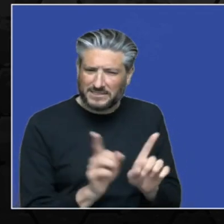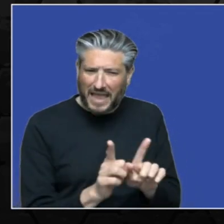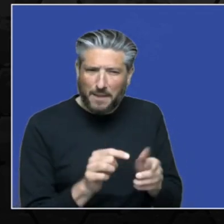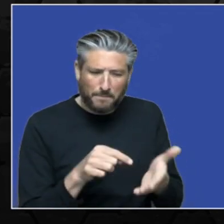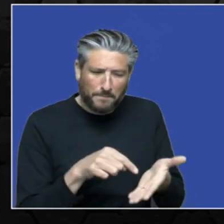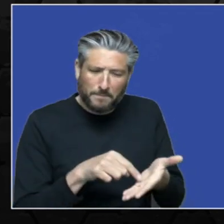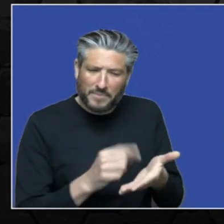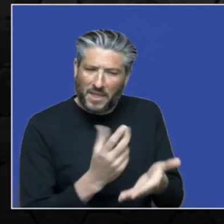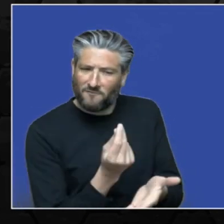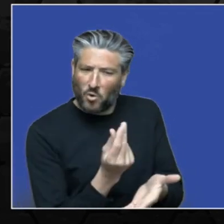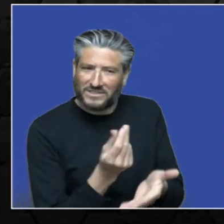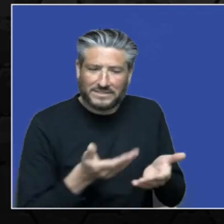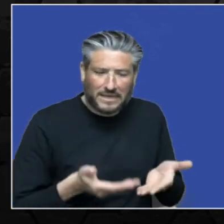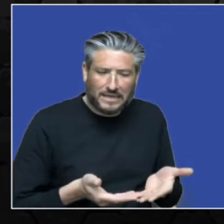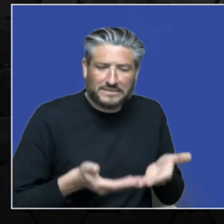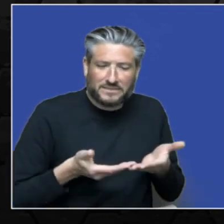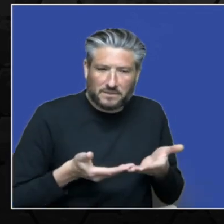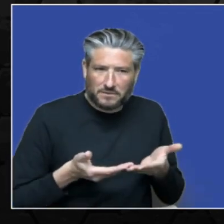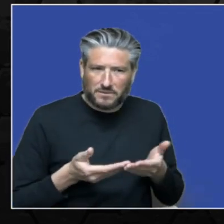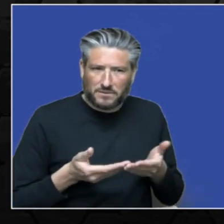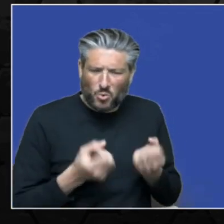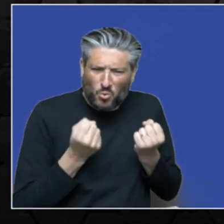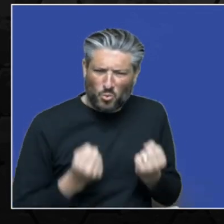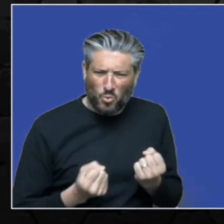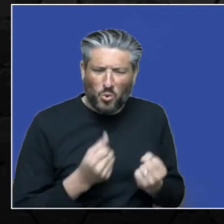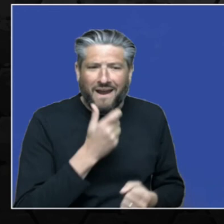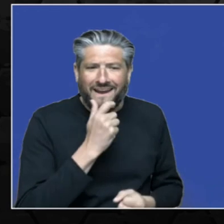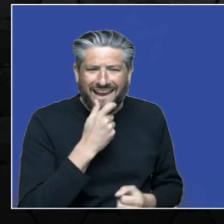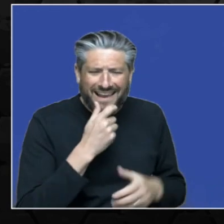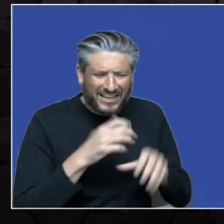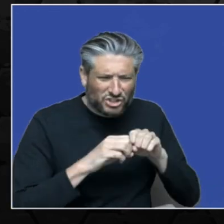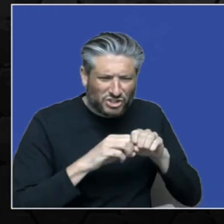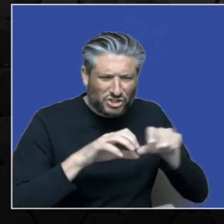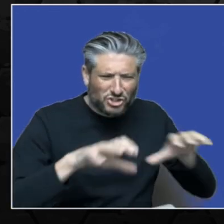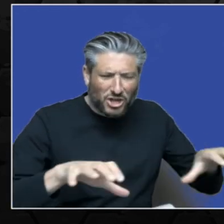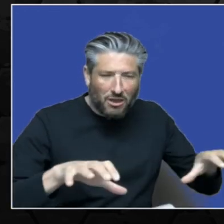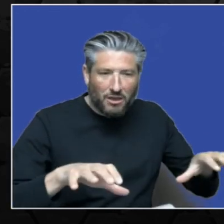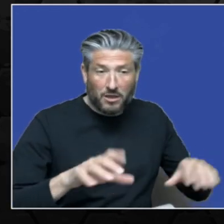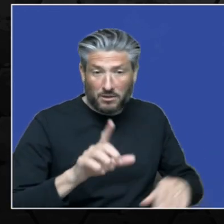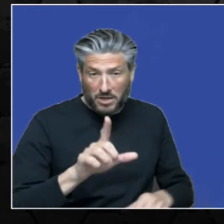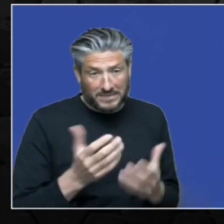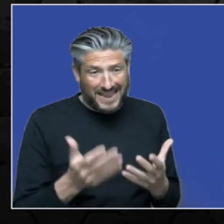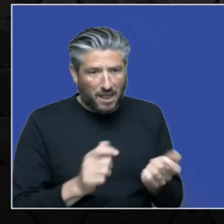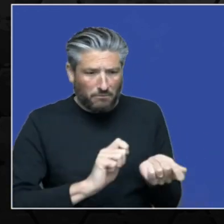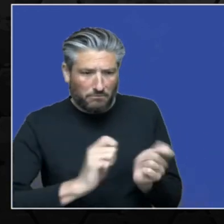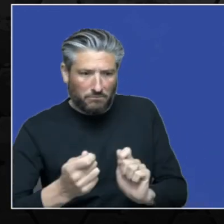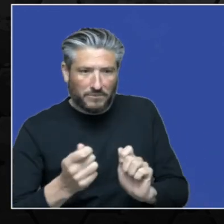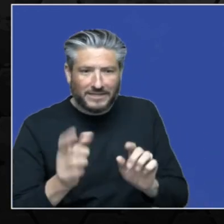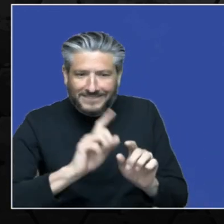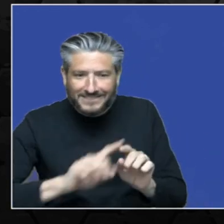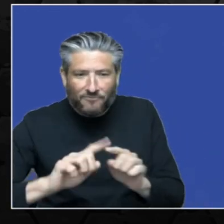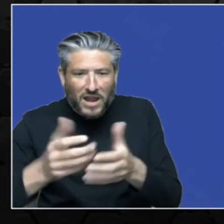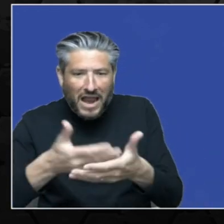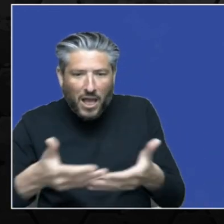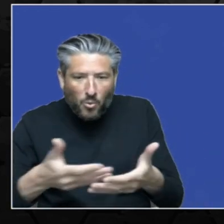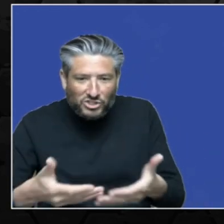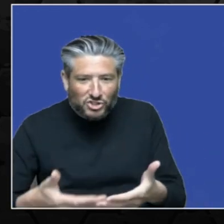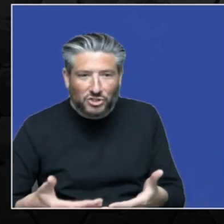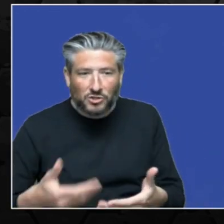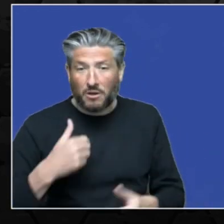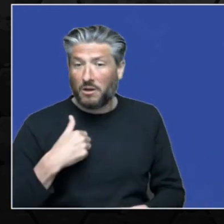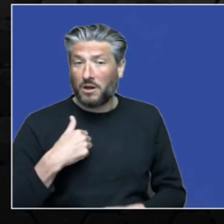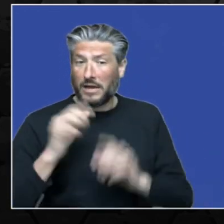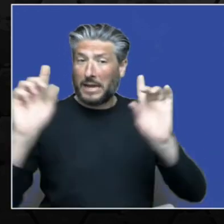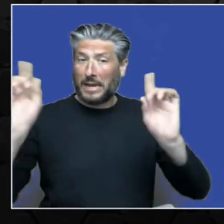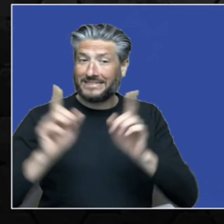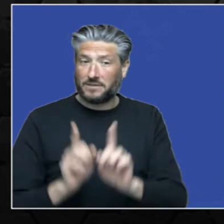seeing like they're like in Hindi, in English, in like, all these different languages. In India, particularly, let's say we have so many other